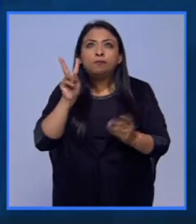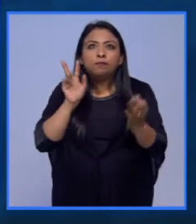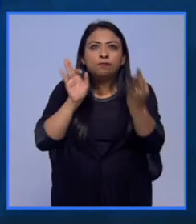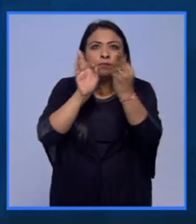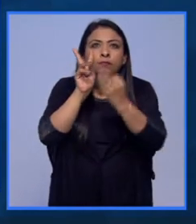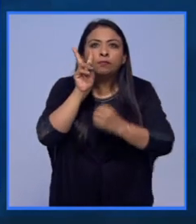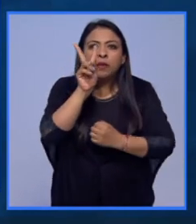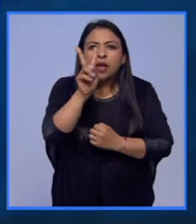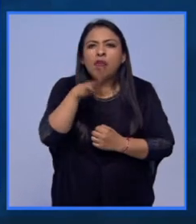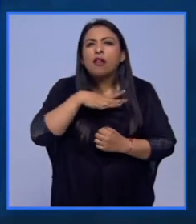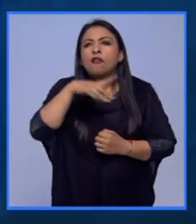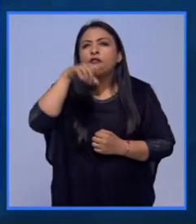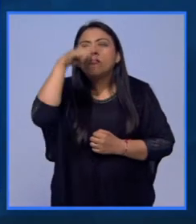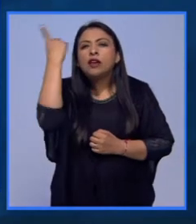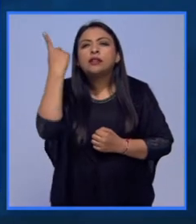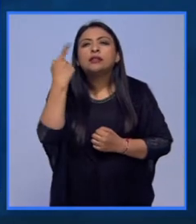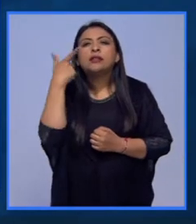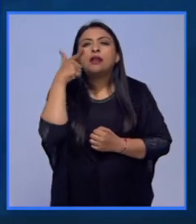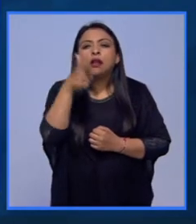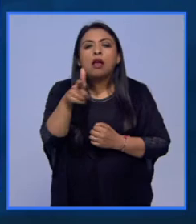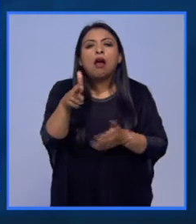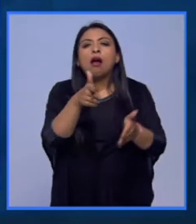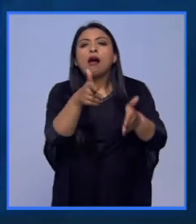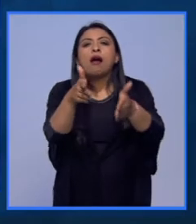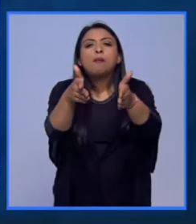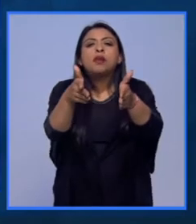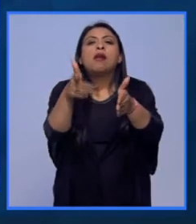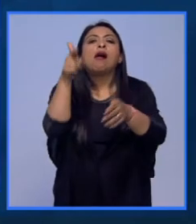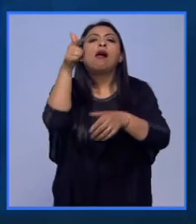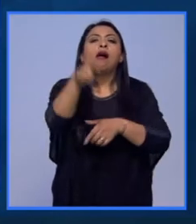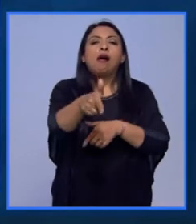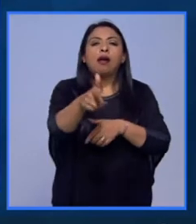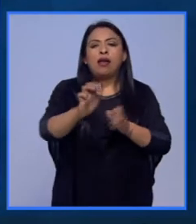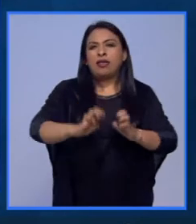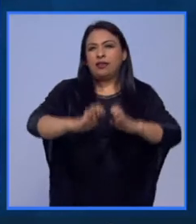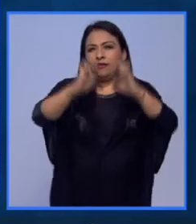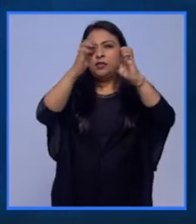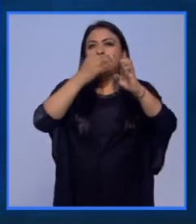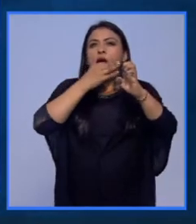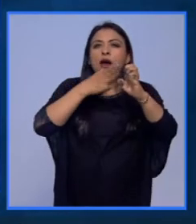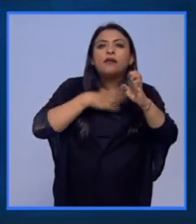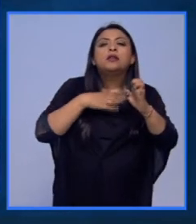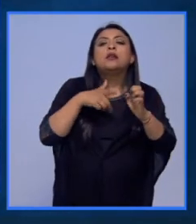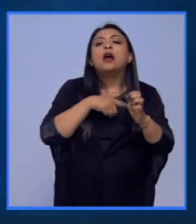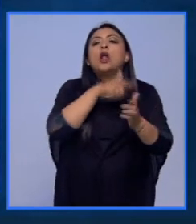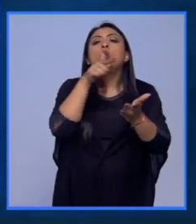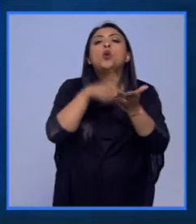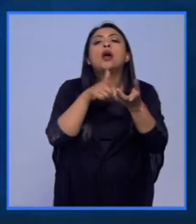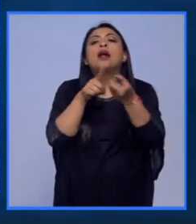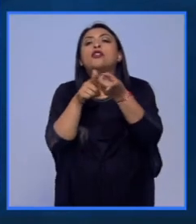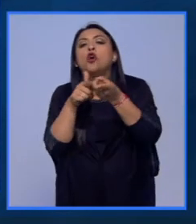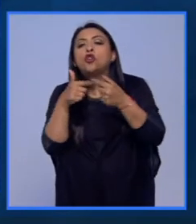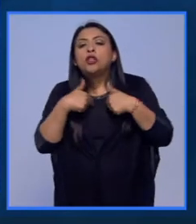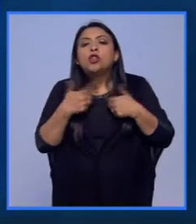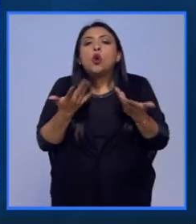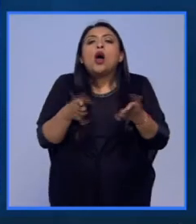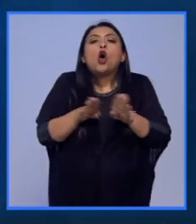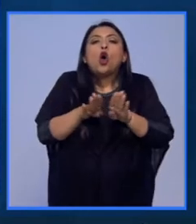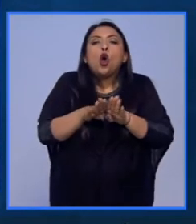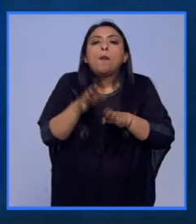you'll clearly find your way through it, and the building will tell you where to go and what to do. But also give